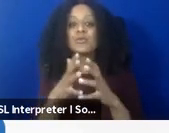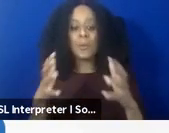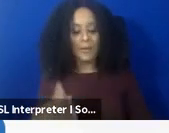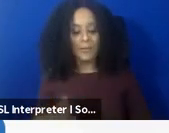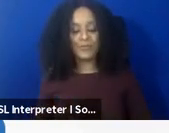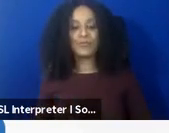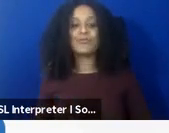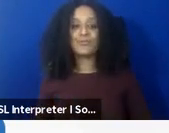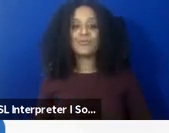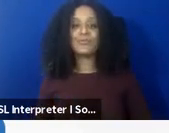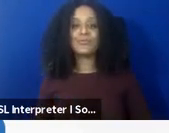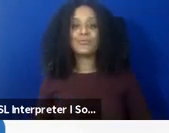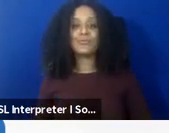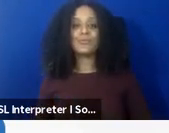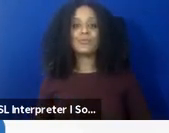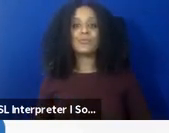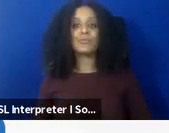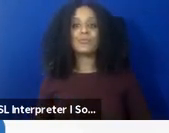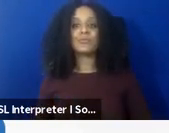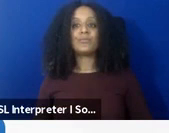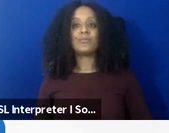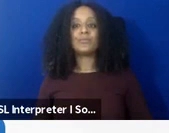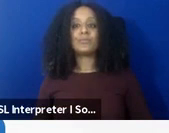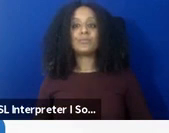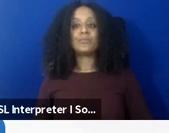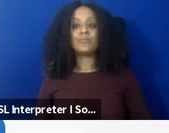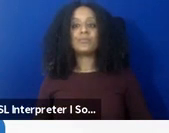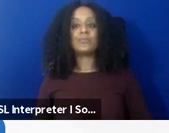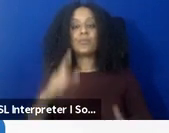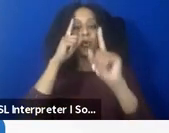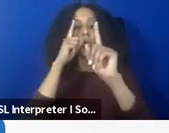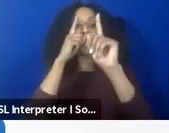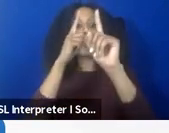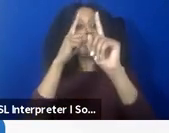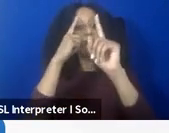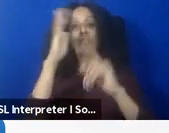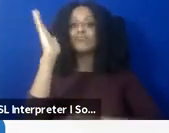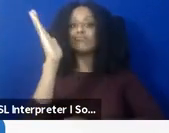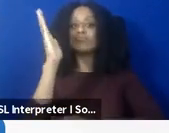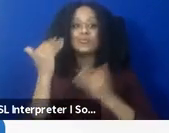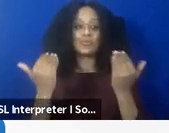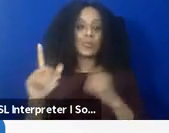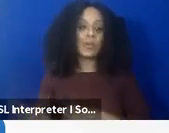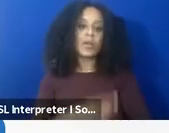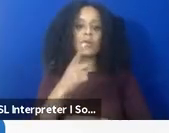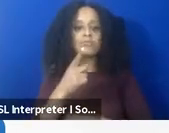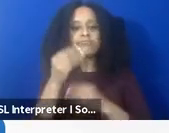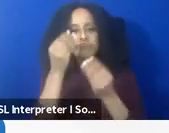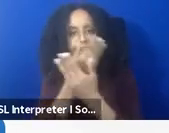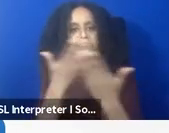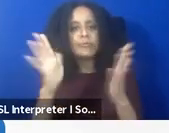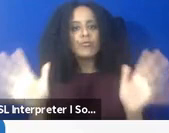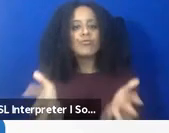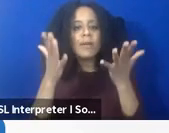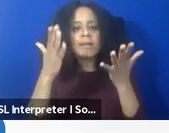Betsy. The goal for our presentation today is to raise awareness and provide education on the